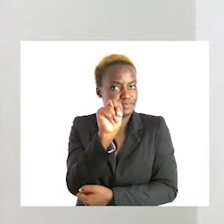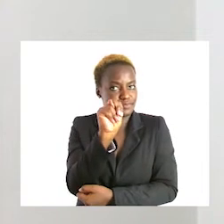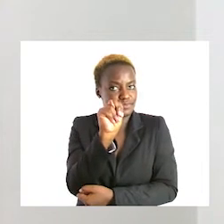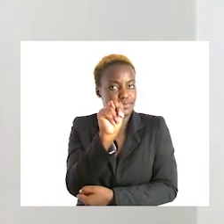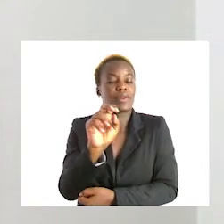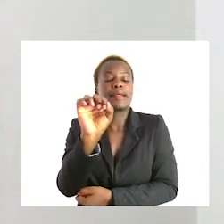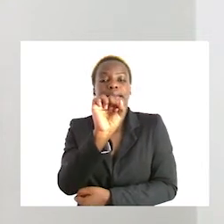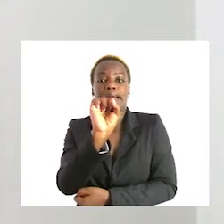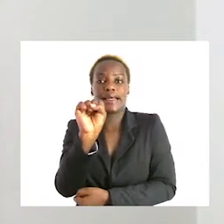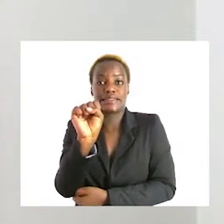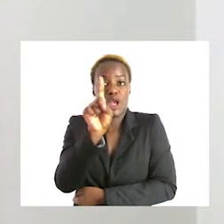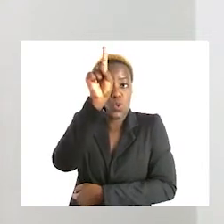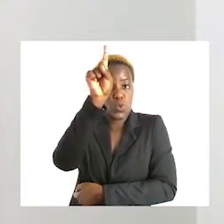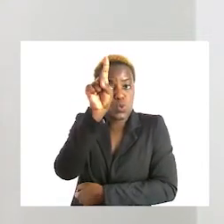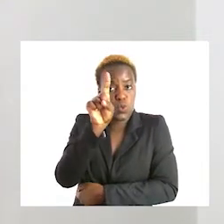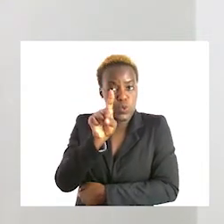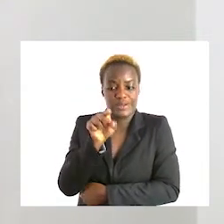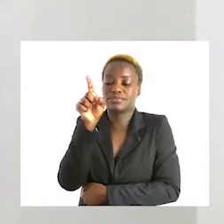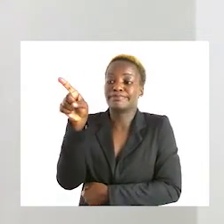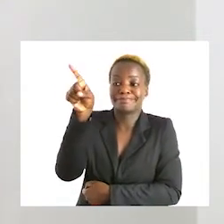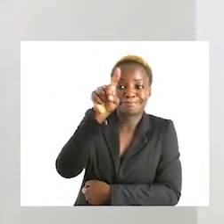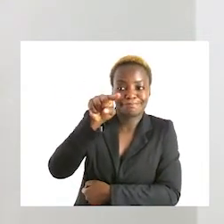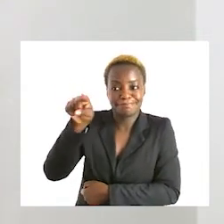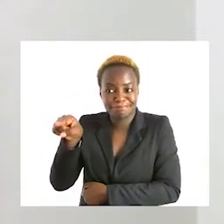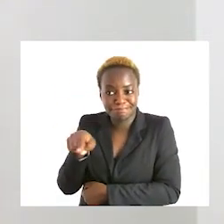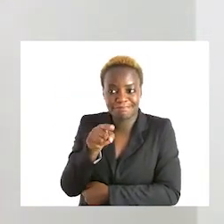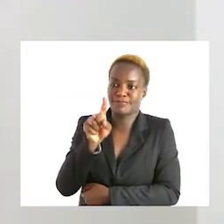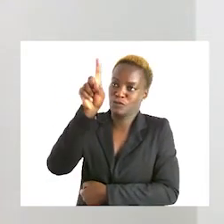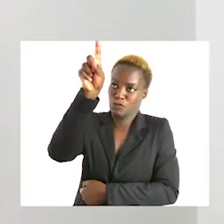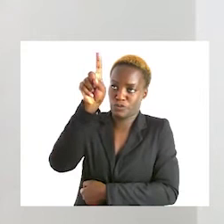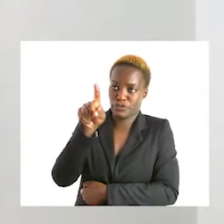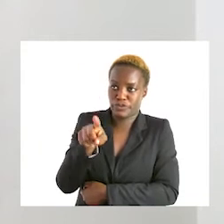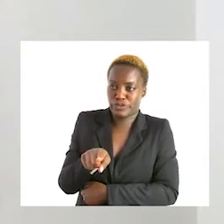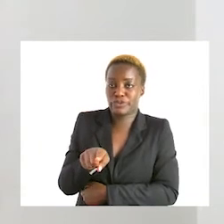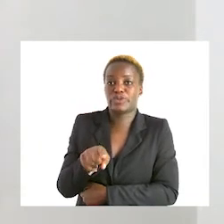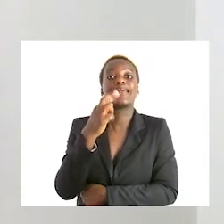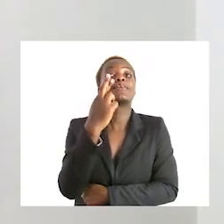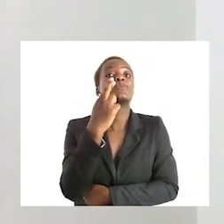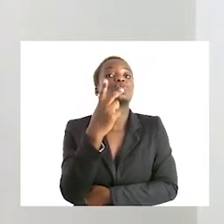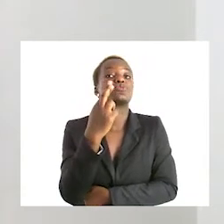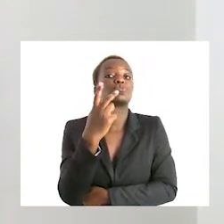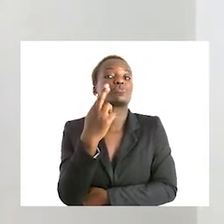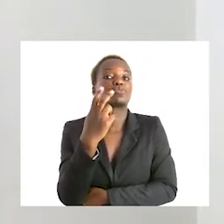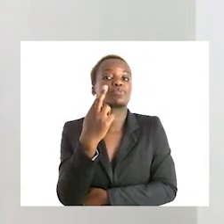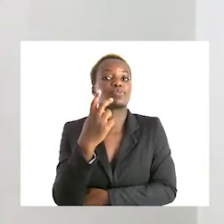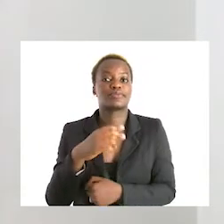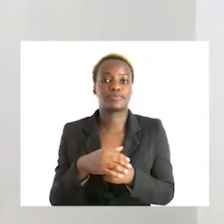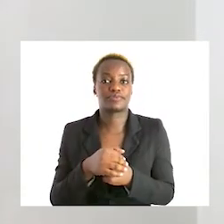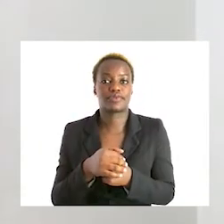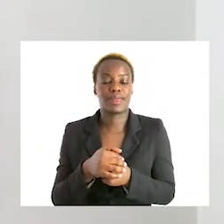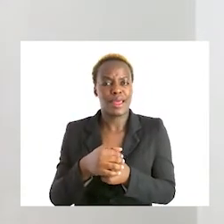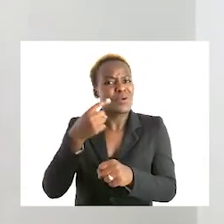the S and the line through the S. That is how we write our dollar sign. And this dollar sign